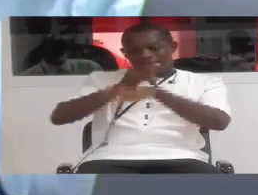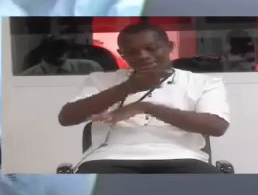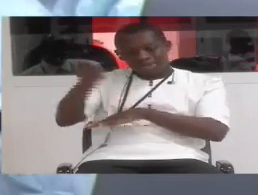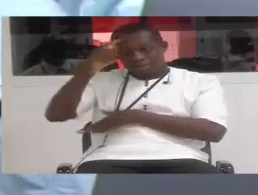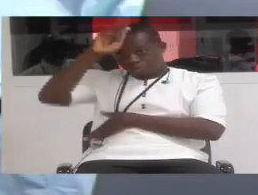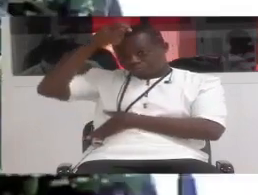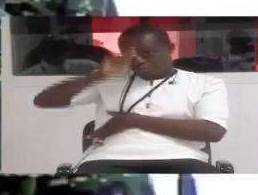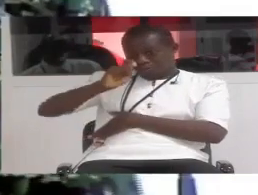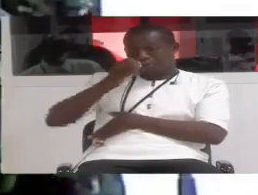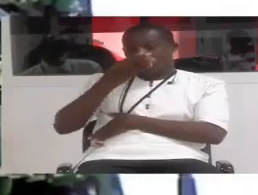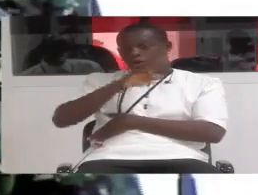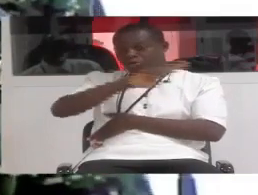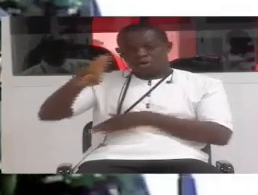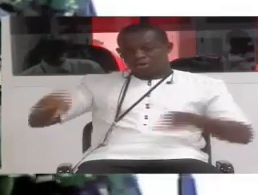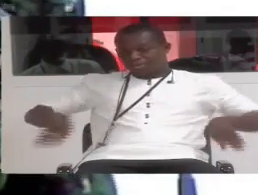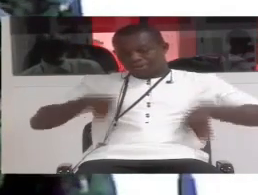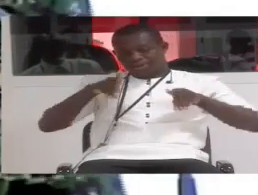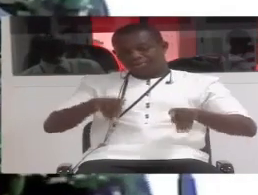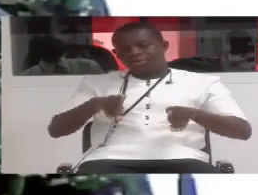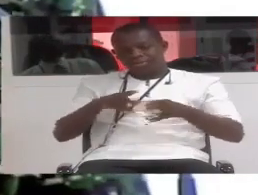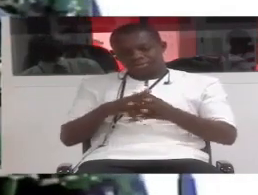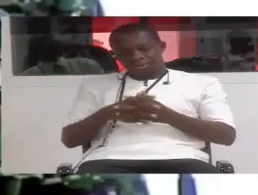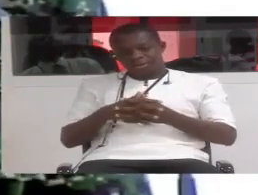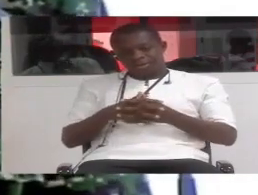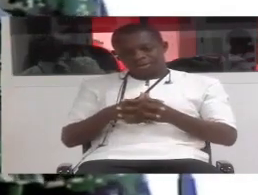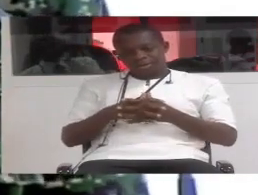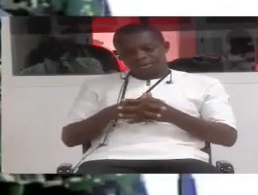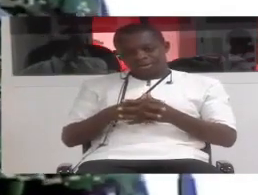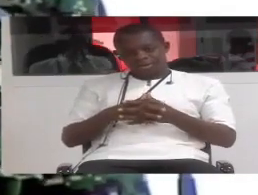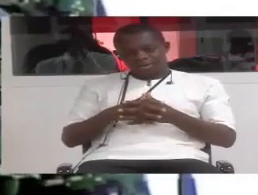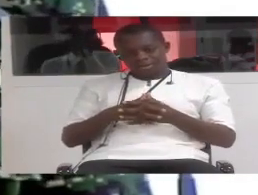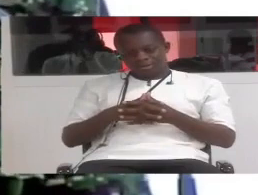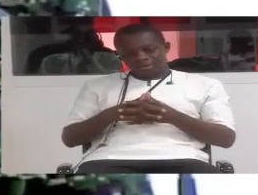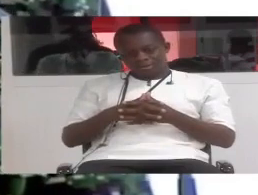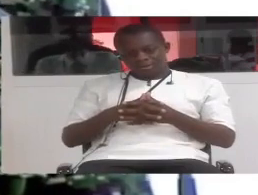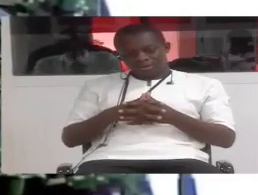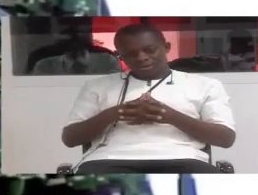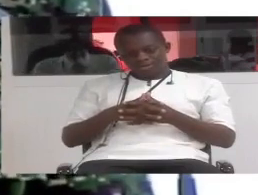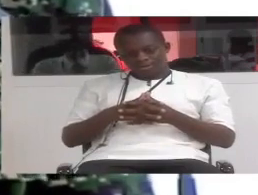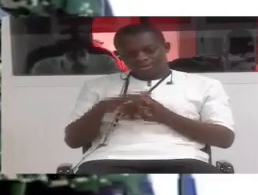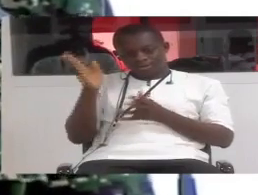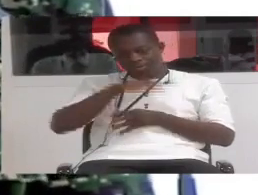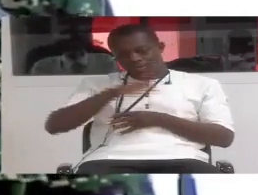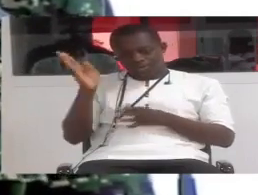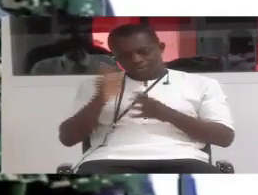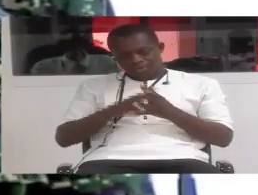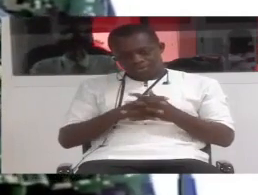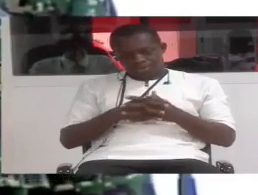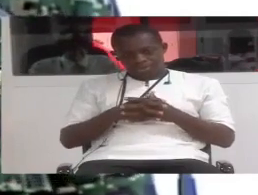not participate? Légui lan ngay wax ñom ci seen wax ne ñom ñu ne bokkuñ légui lan ngay wax ci seen wax bobu yow